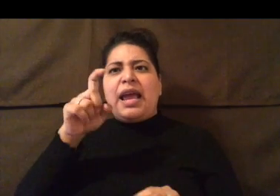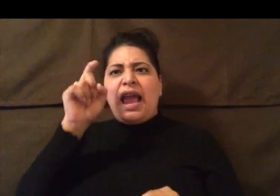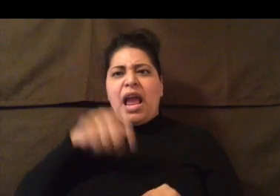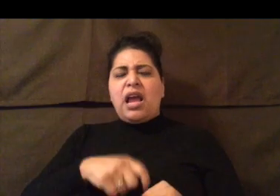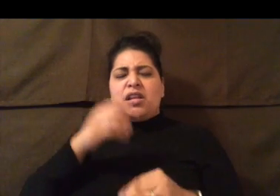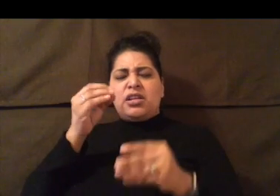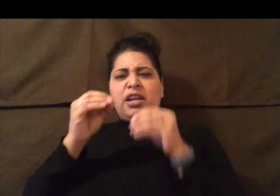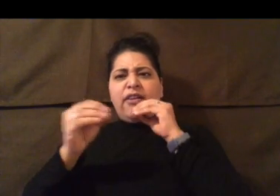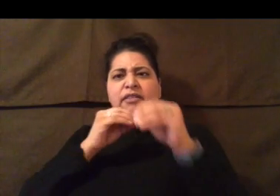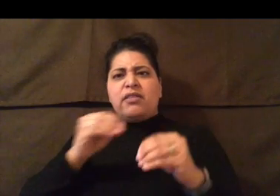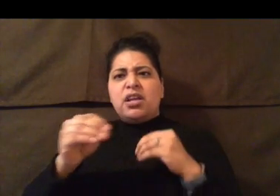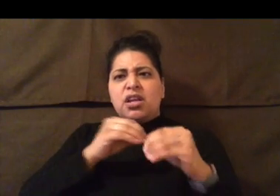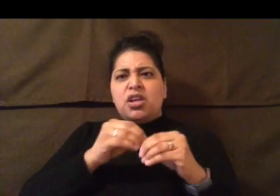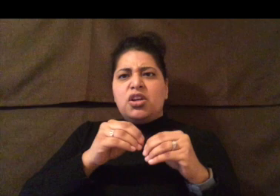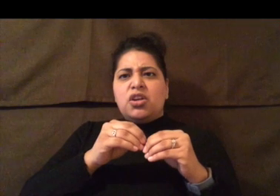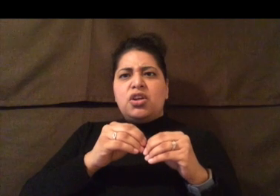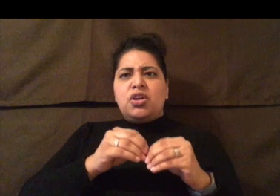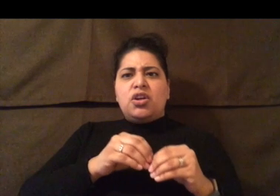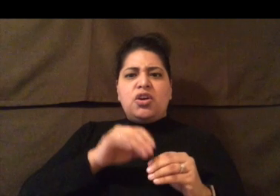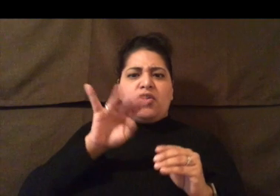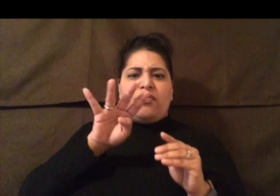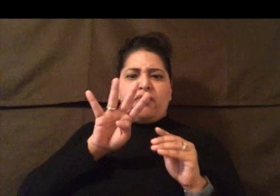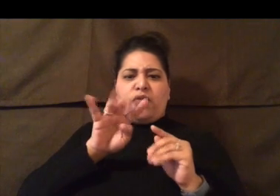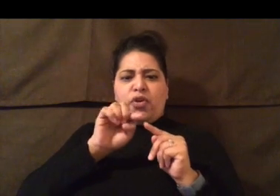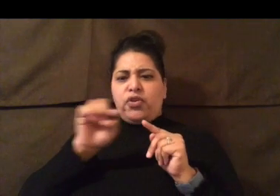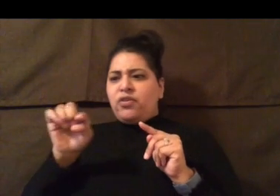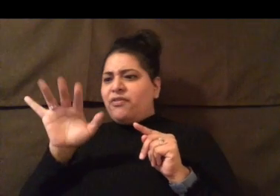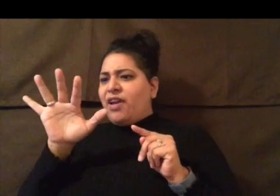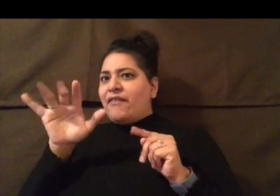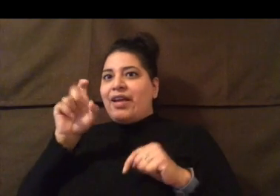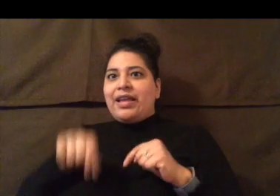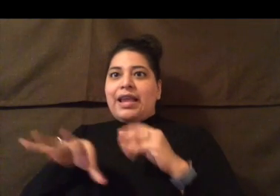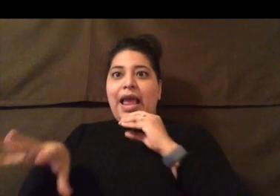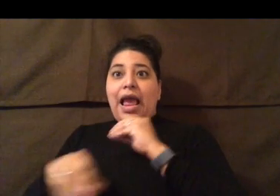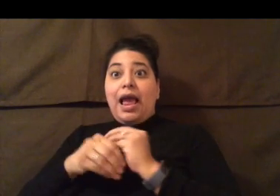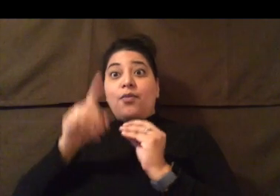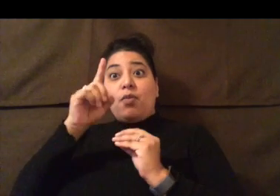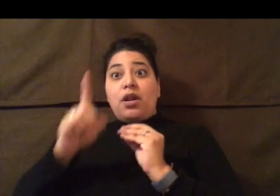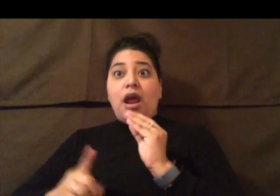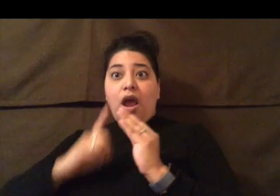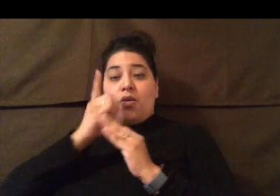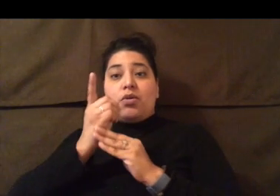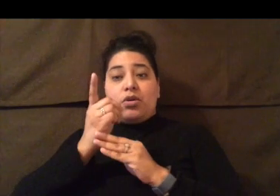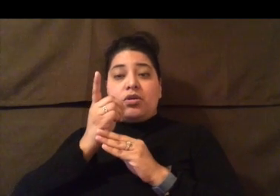5:55. All we have to do in order for us to get to 4 o'clock to 5 o'clock is add 1 hour.